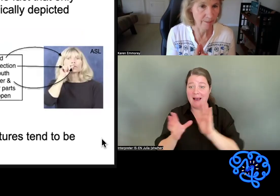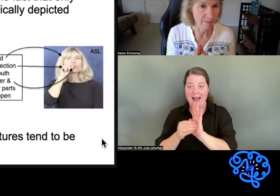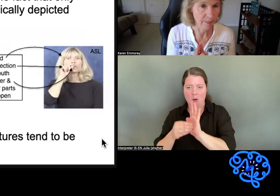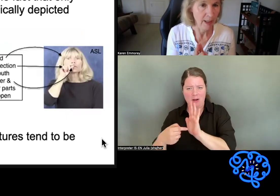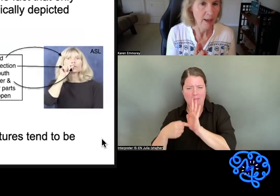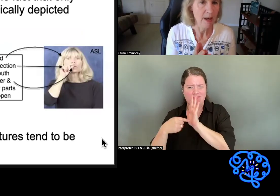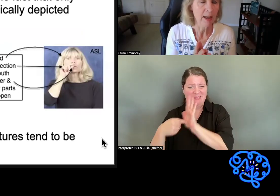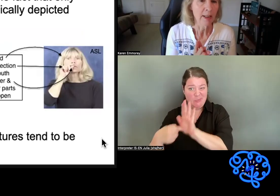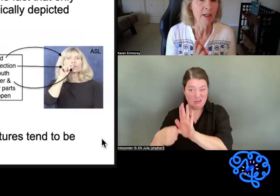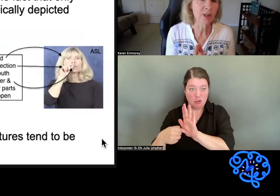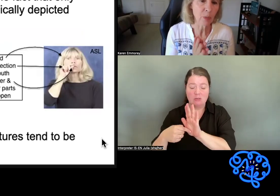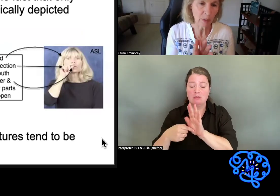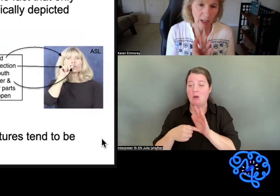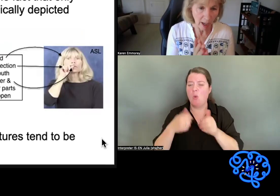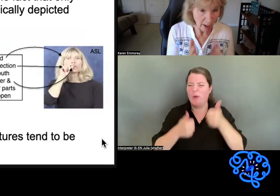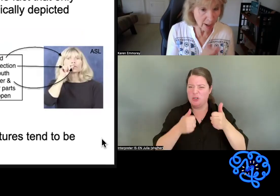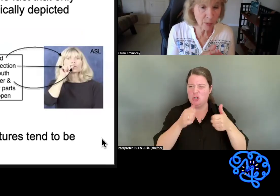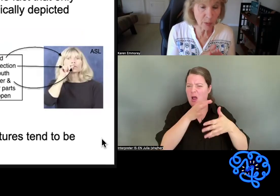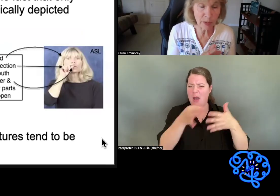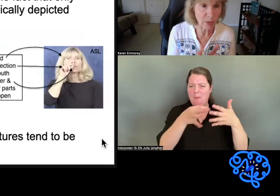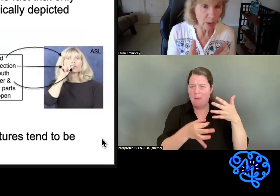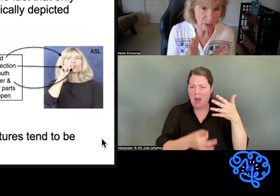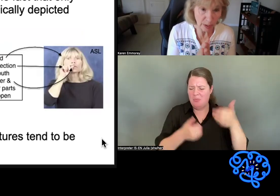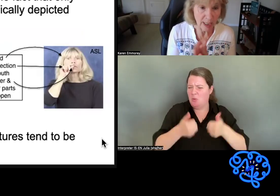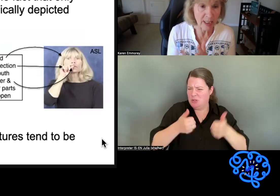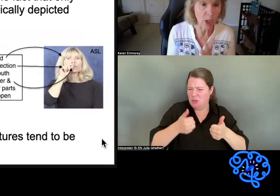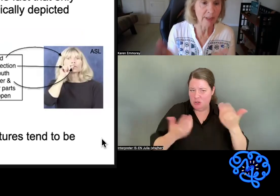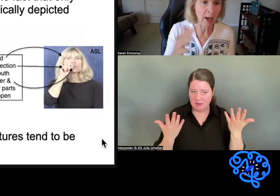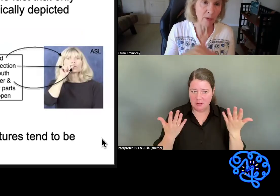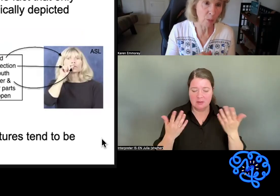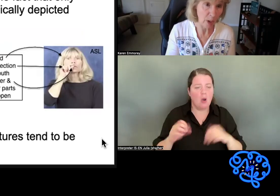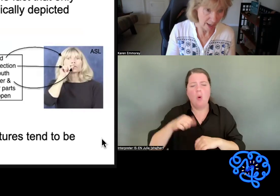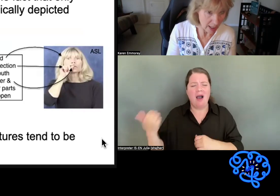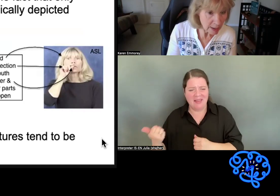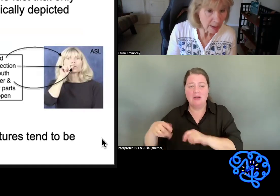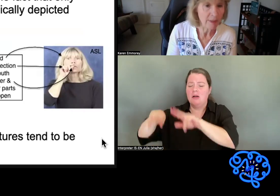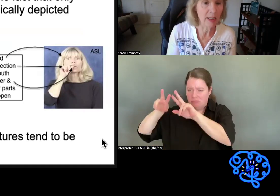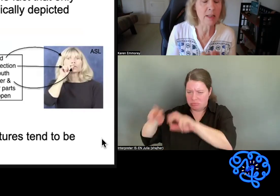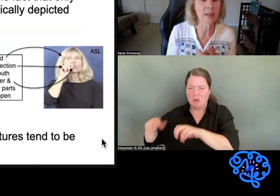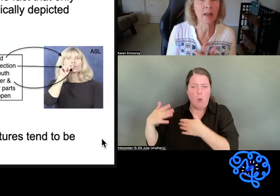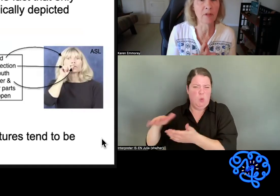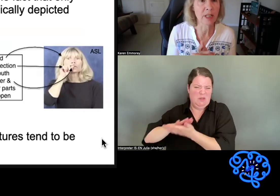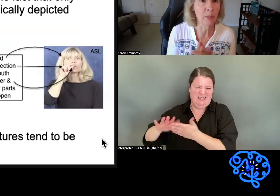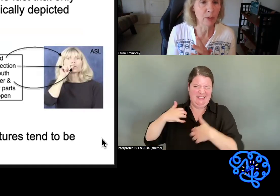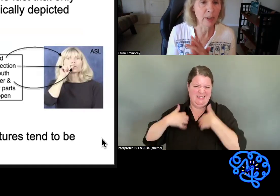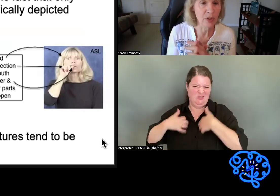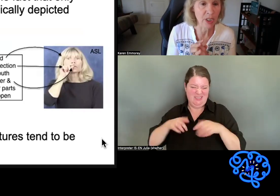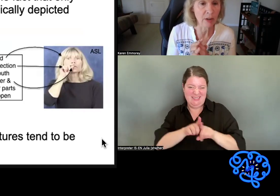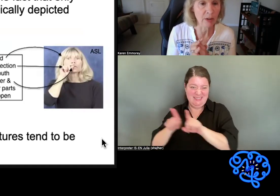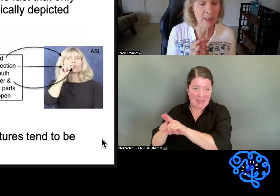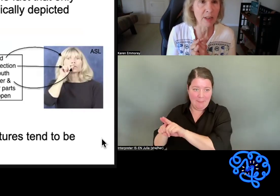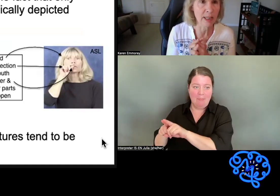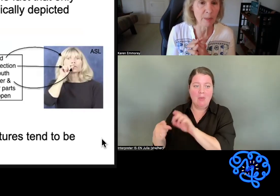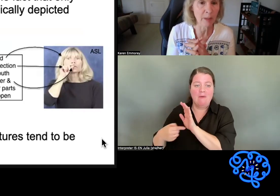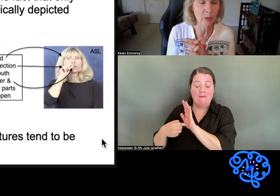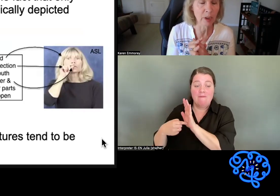depiction? Now, some other work, which is really nice, has gone the other way. That is, for example, Karen Emmorey